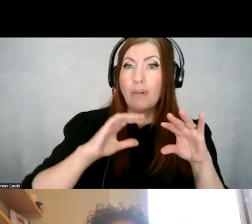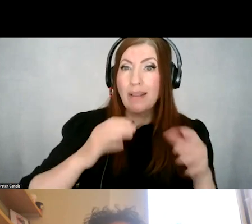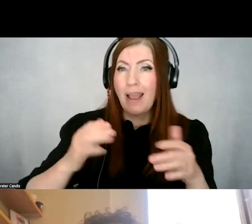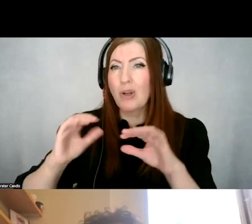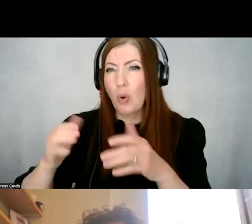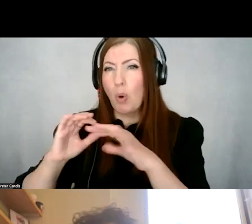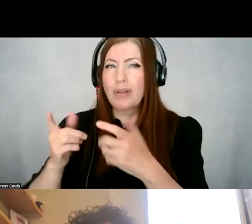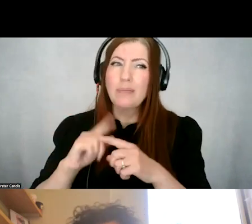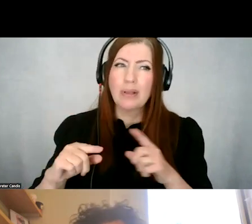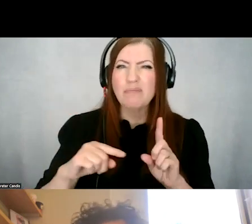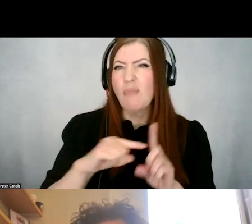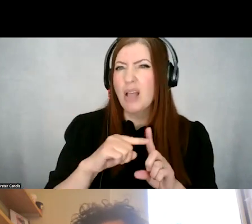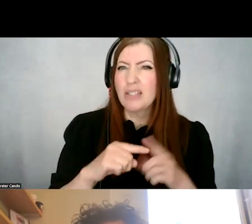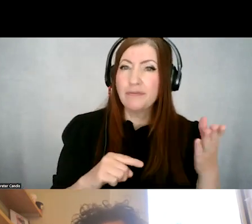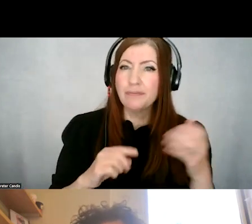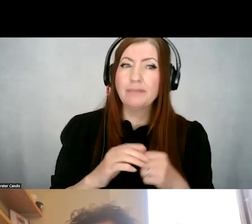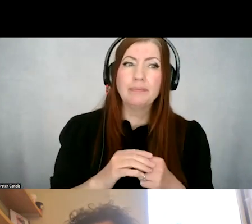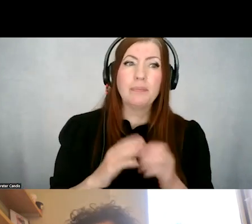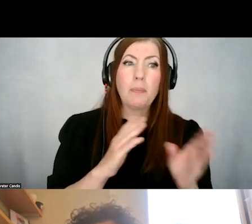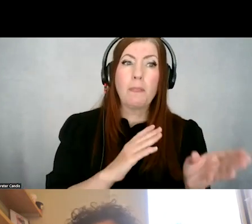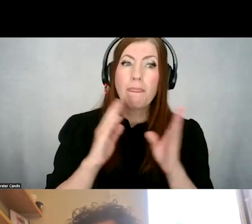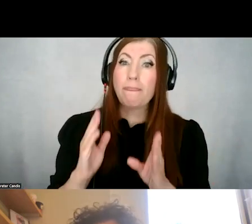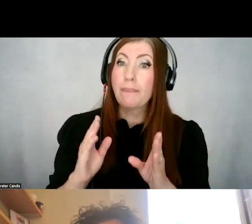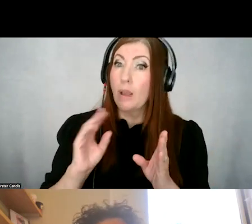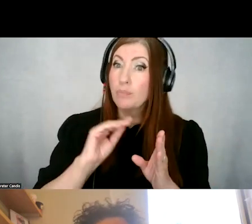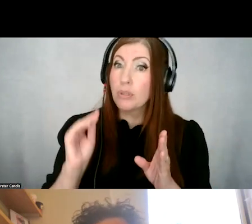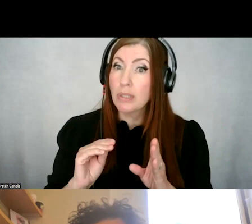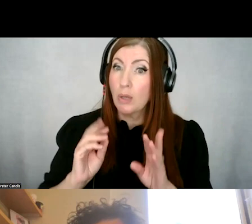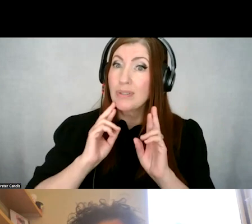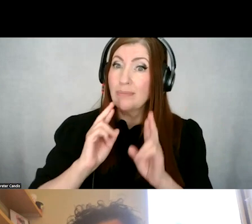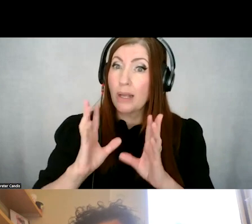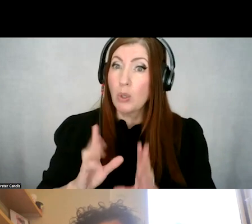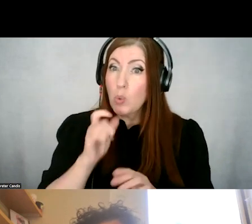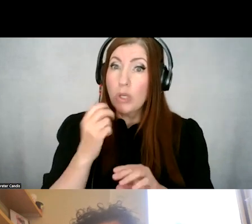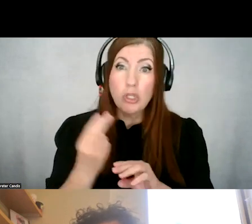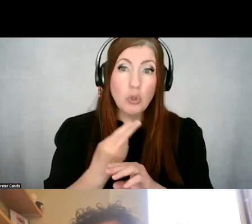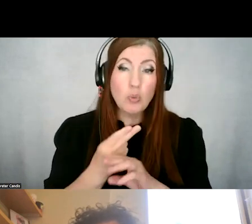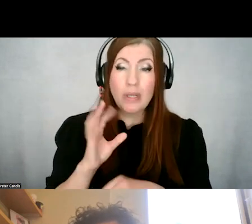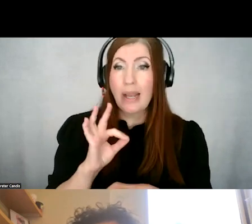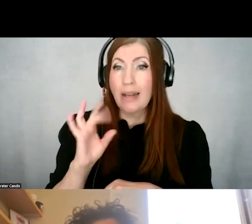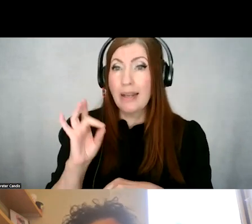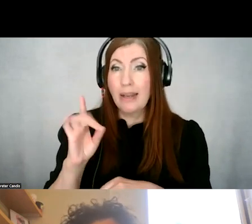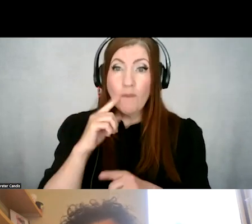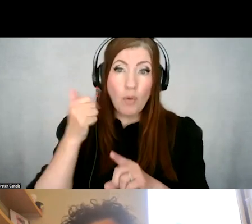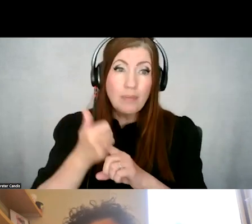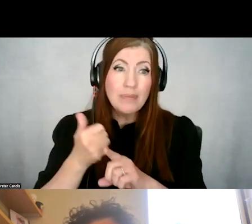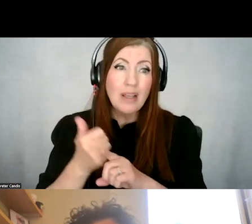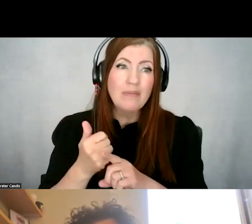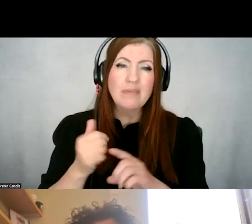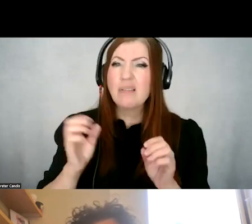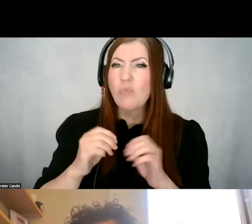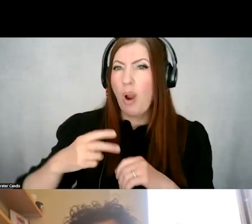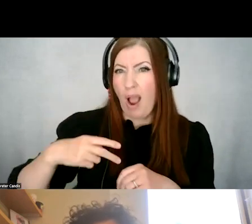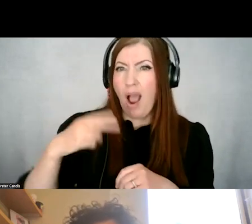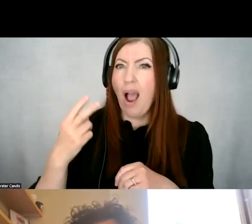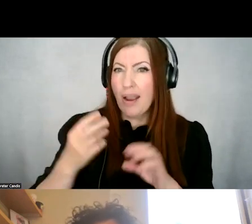a positive signal. We see that the percentage of respondents having used 988 on behalf of themselves way higher among those